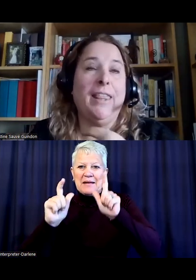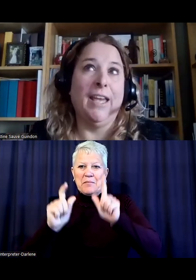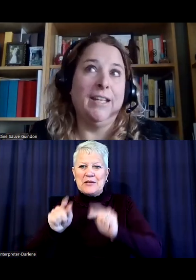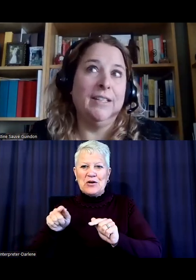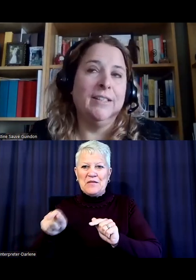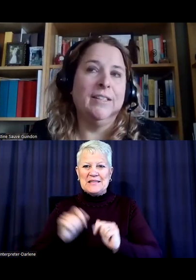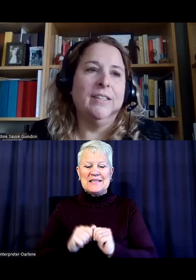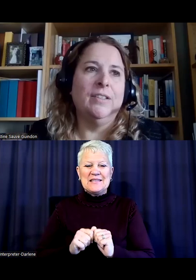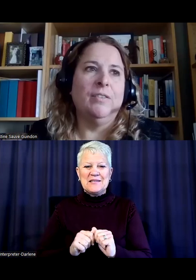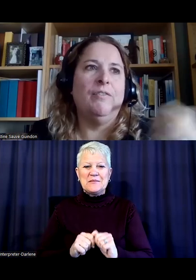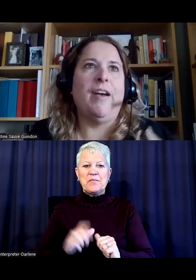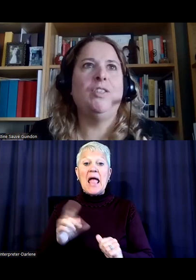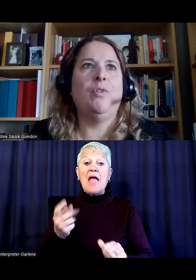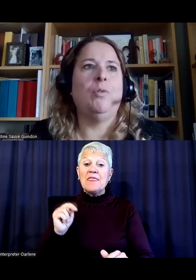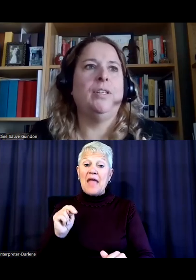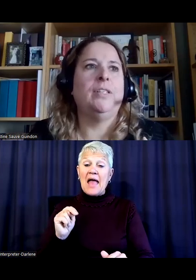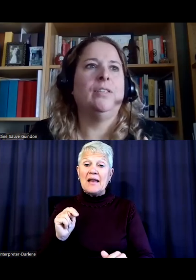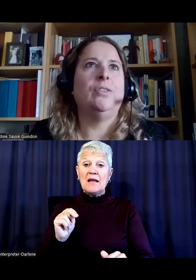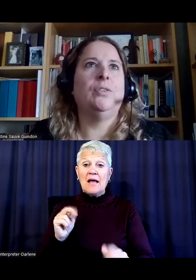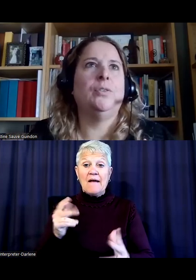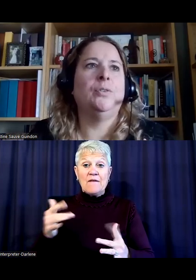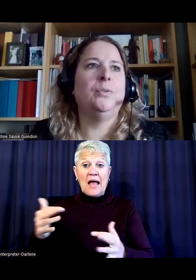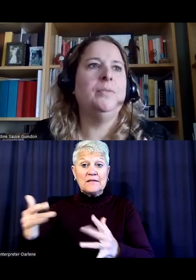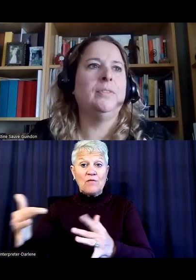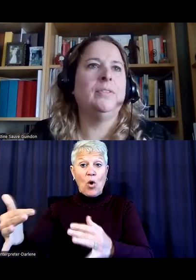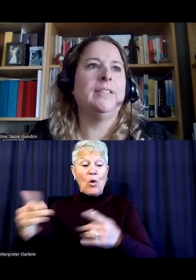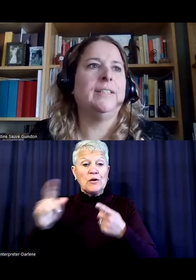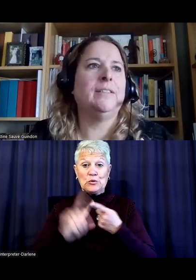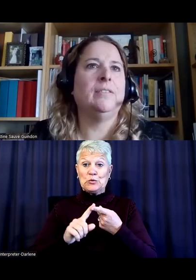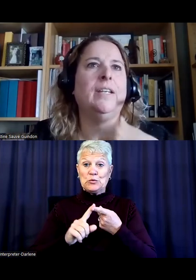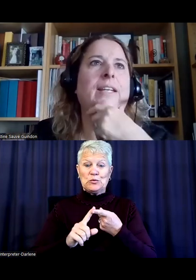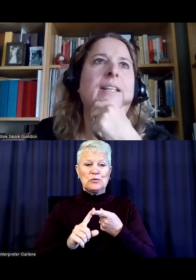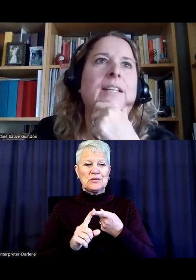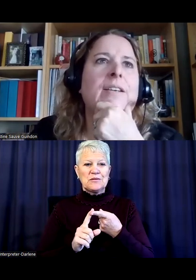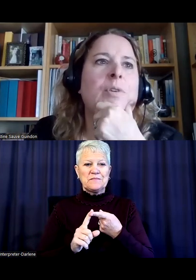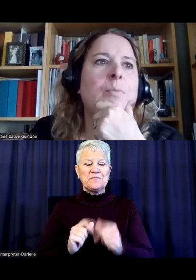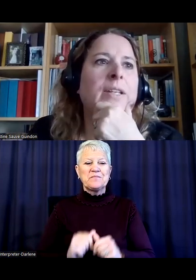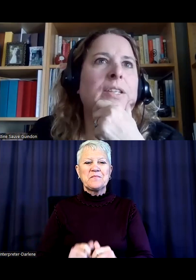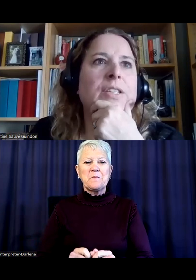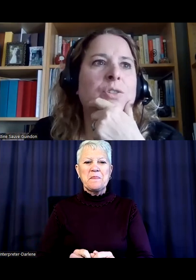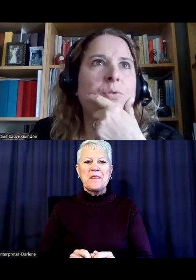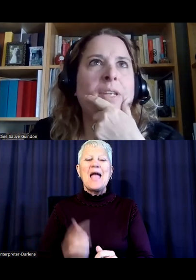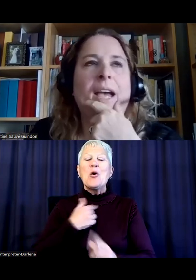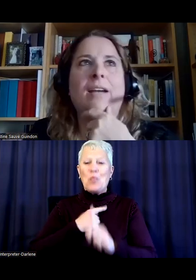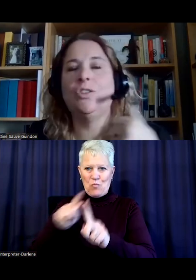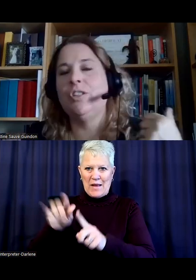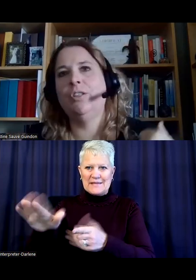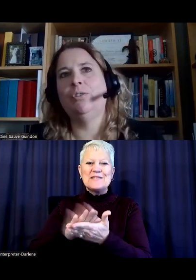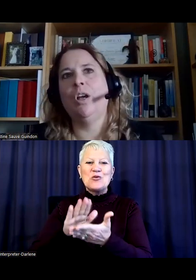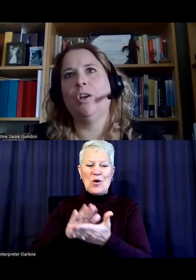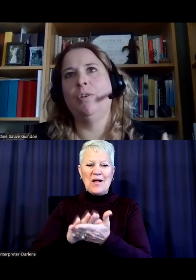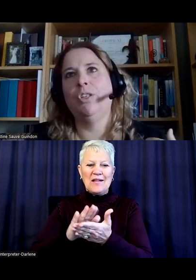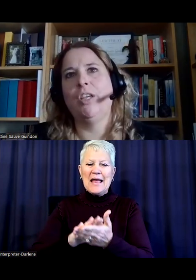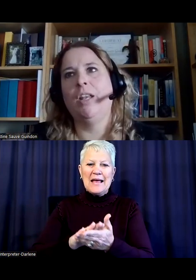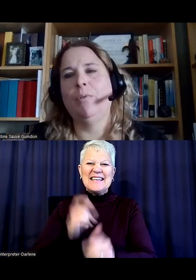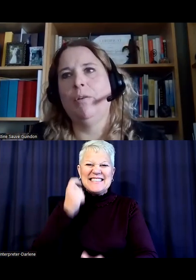So and then fast forward to, right, we went to his school, yeah, just not too